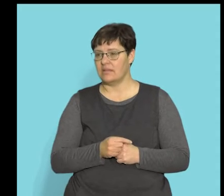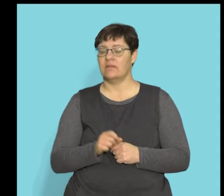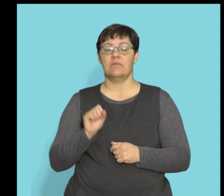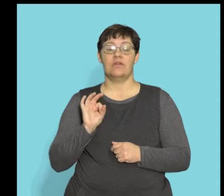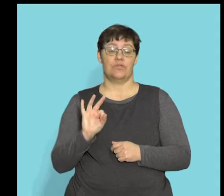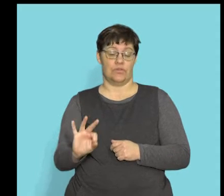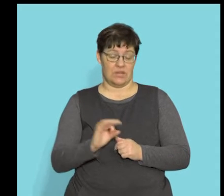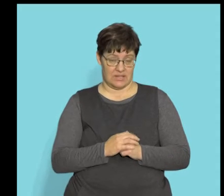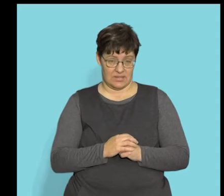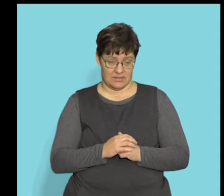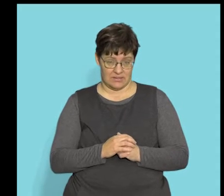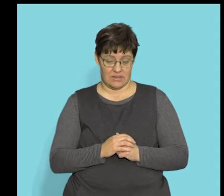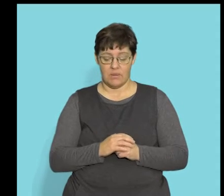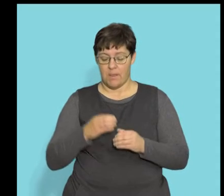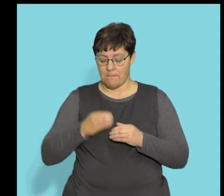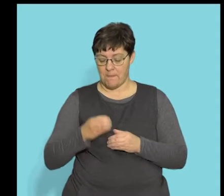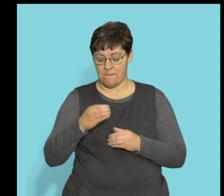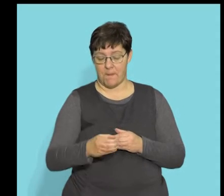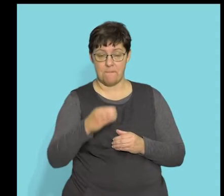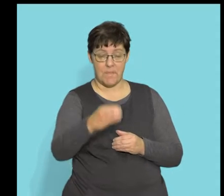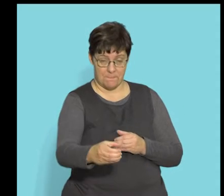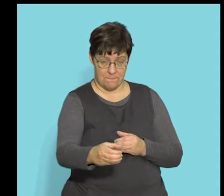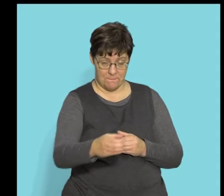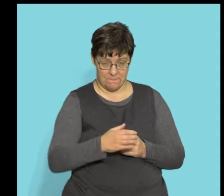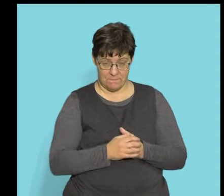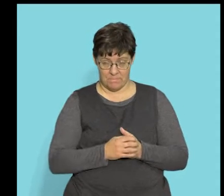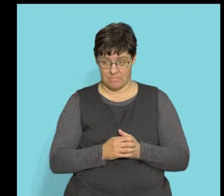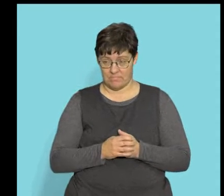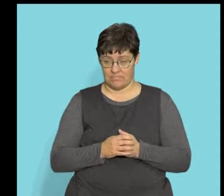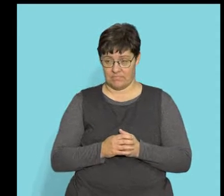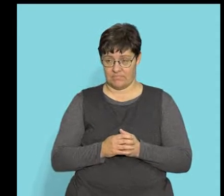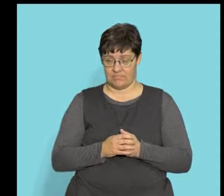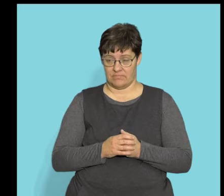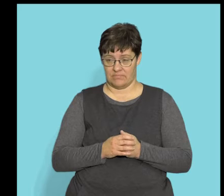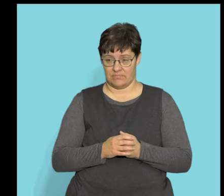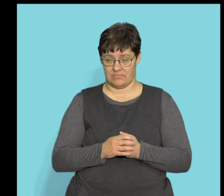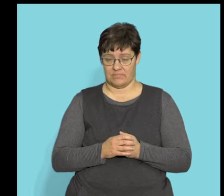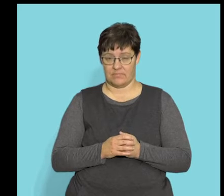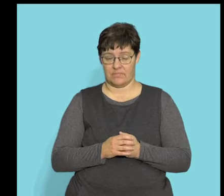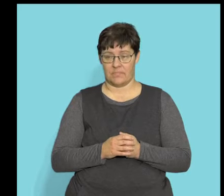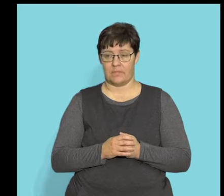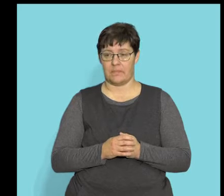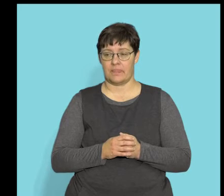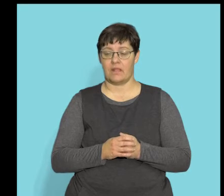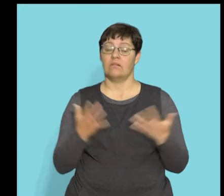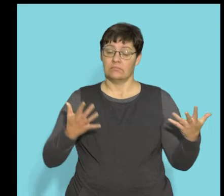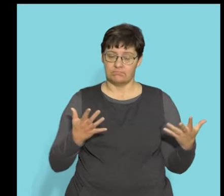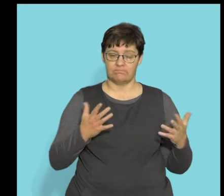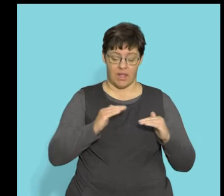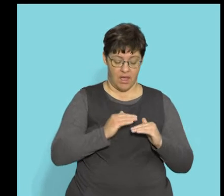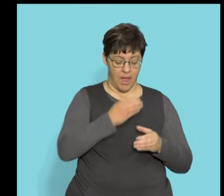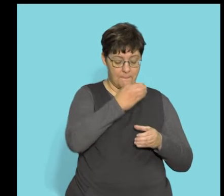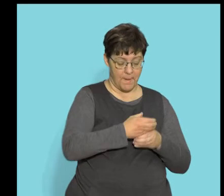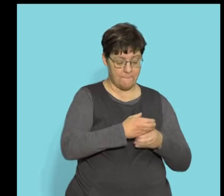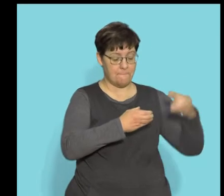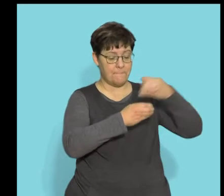is going to give me the fact that I can fit 3 cans along the width of the box. Now let's